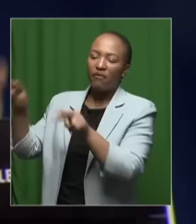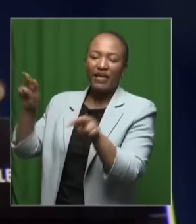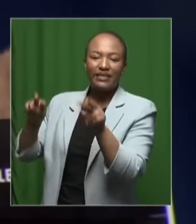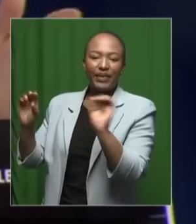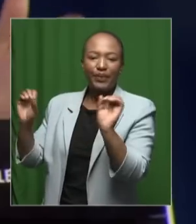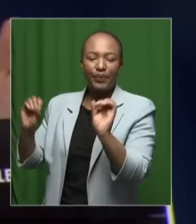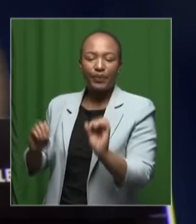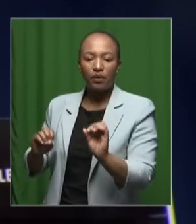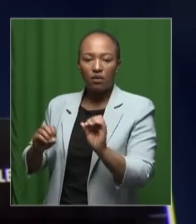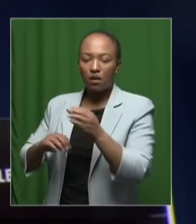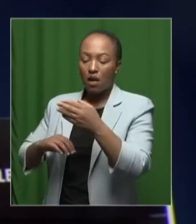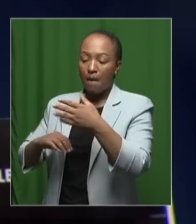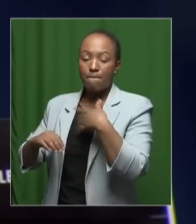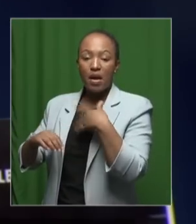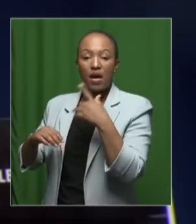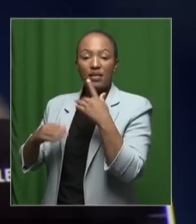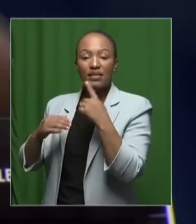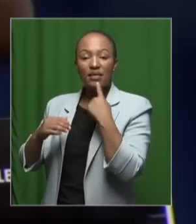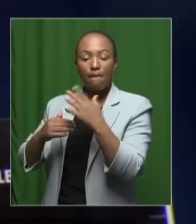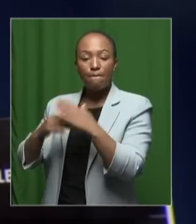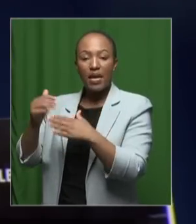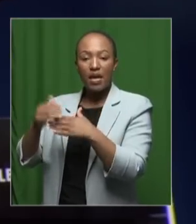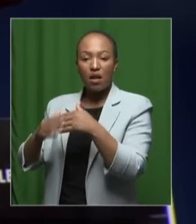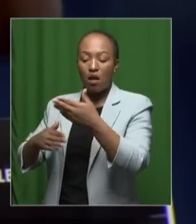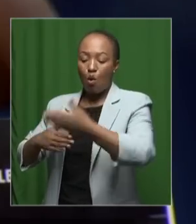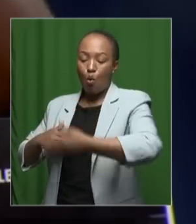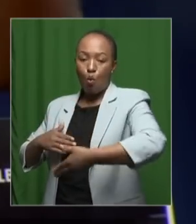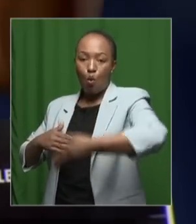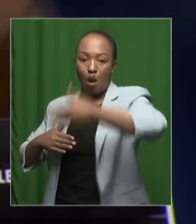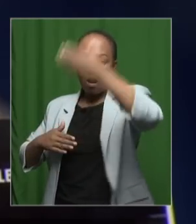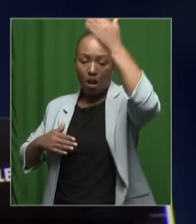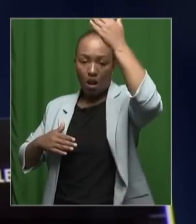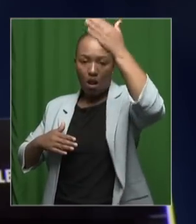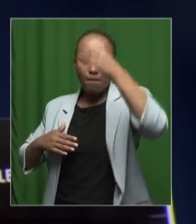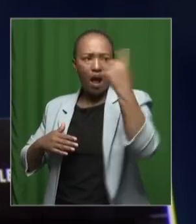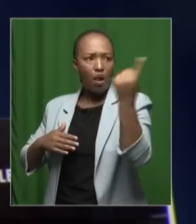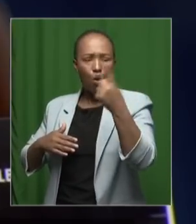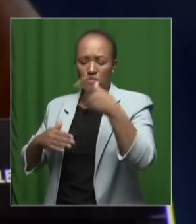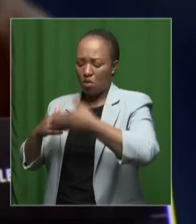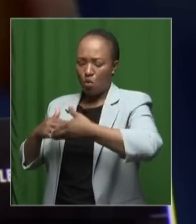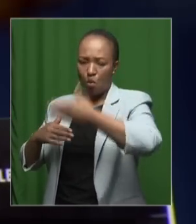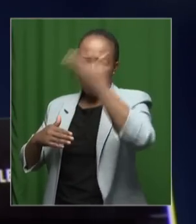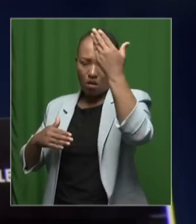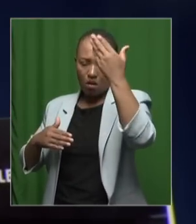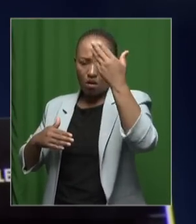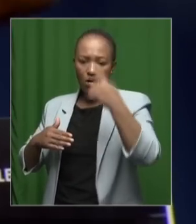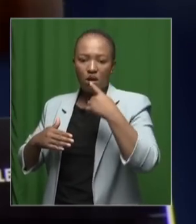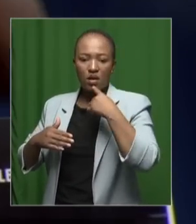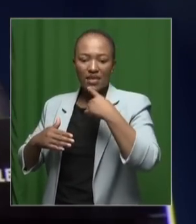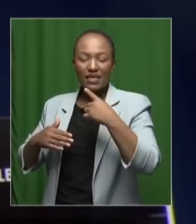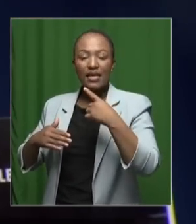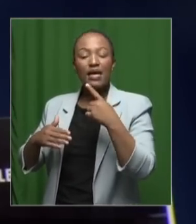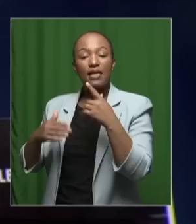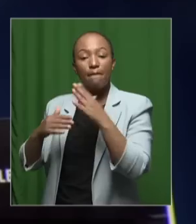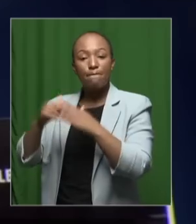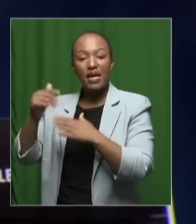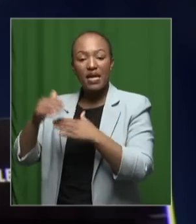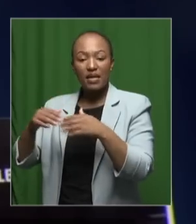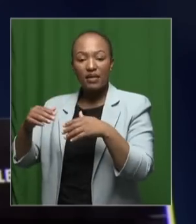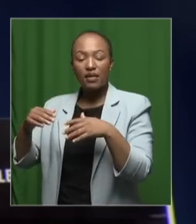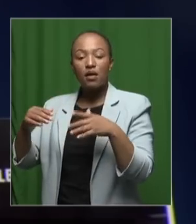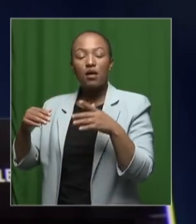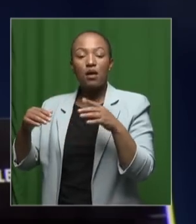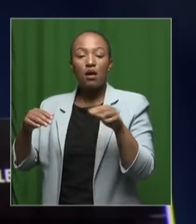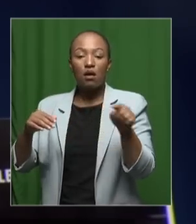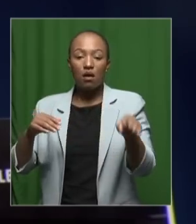when I say a wall should be built, I'm not saying a wall should be built in isolation. I am saying a wall should be built with